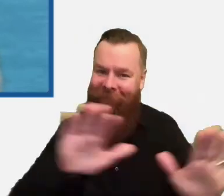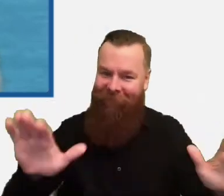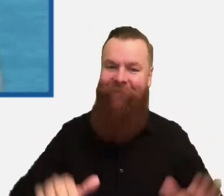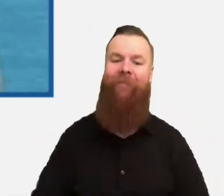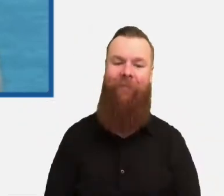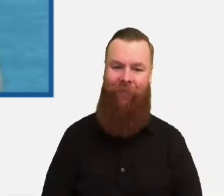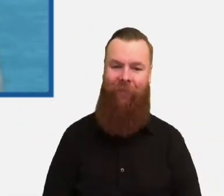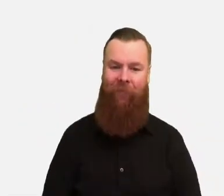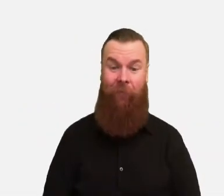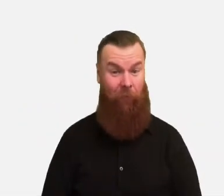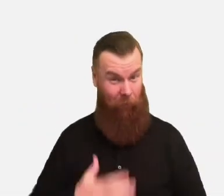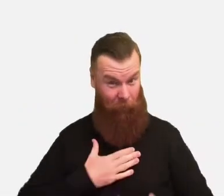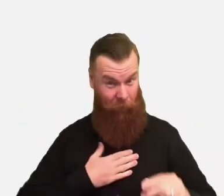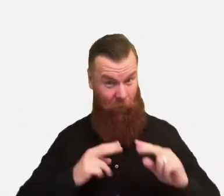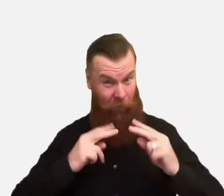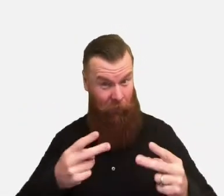further?